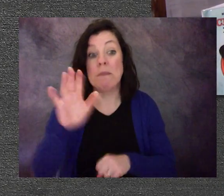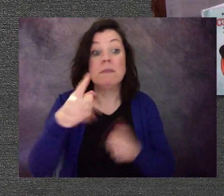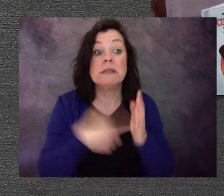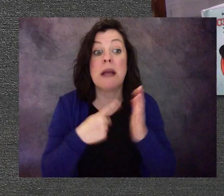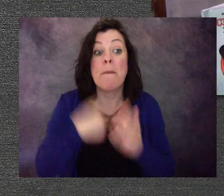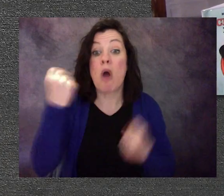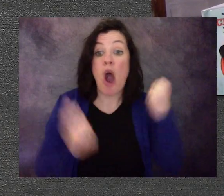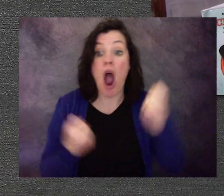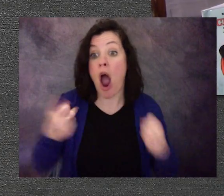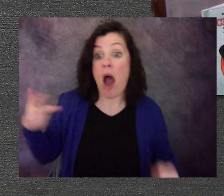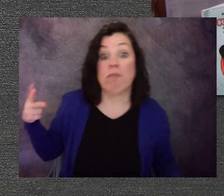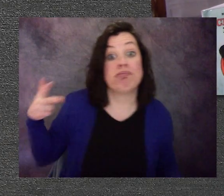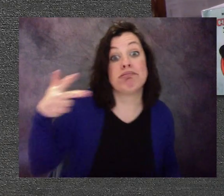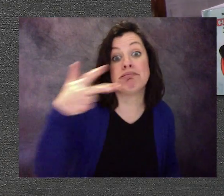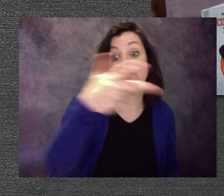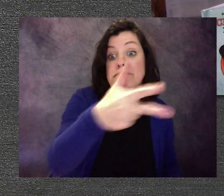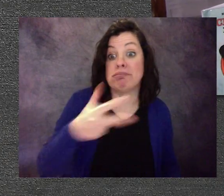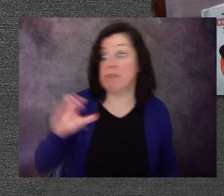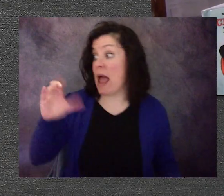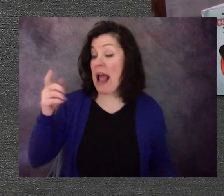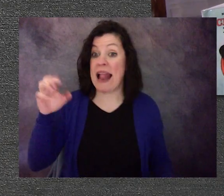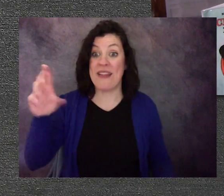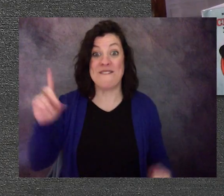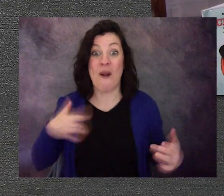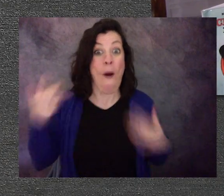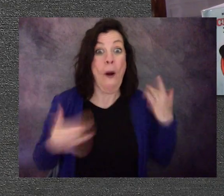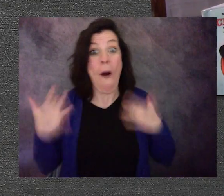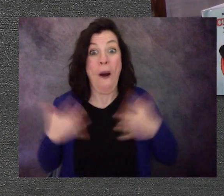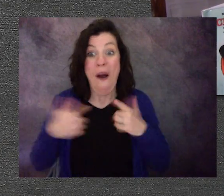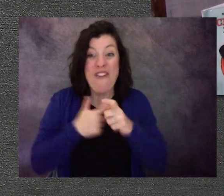cars. He catches some of them.